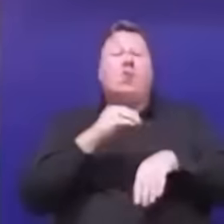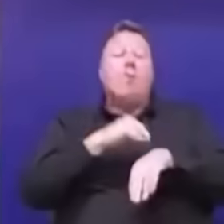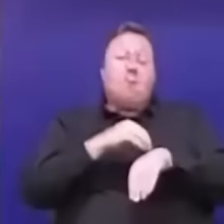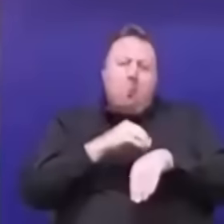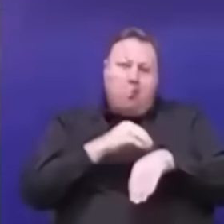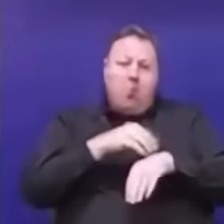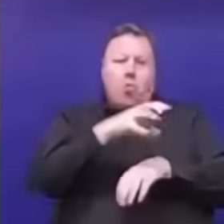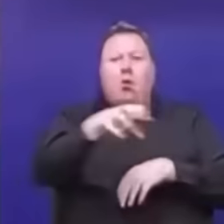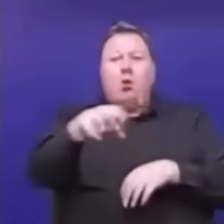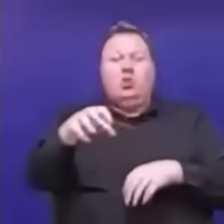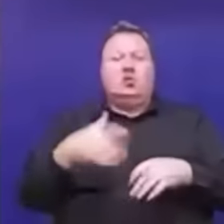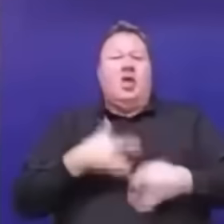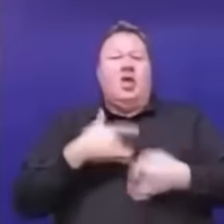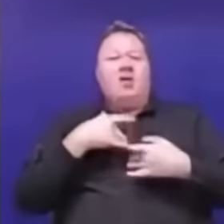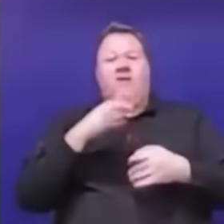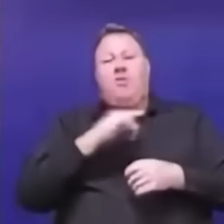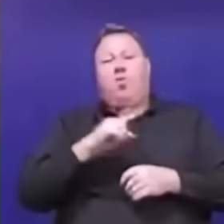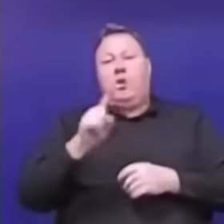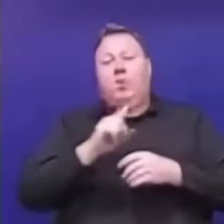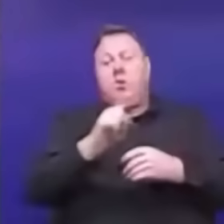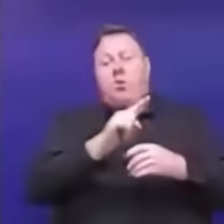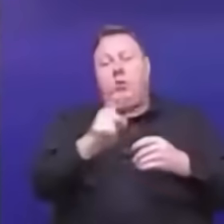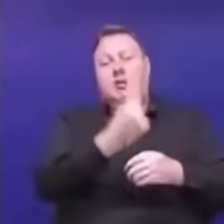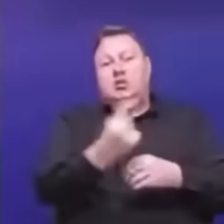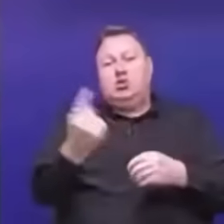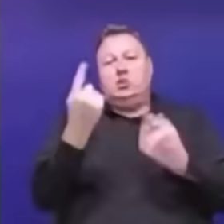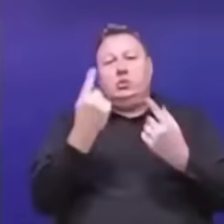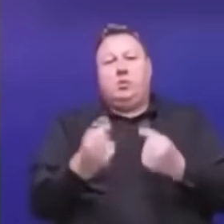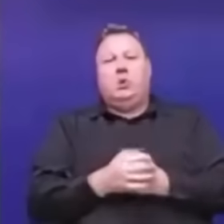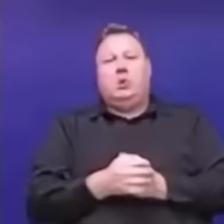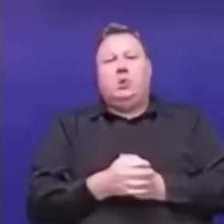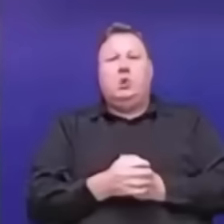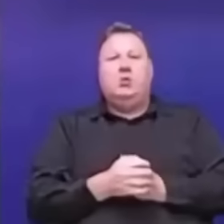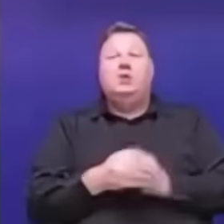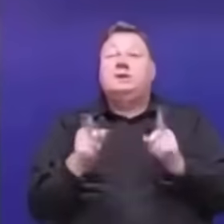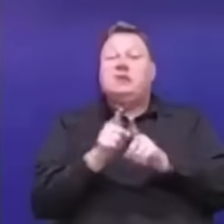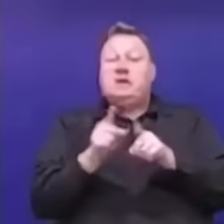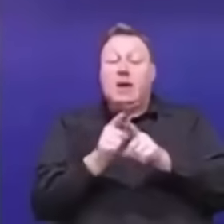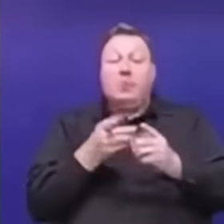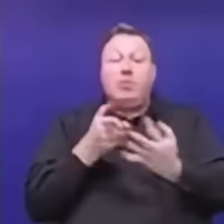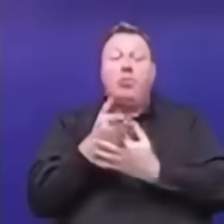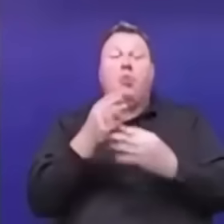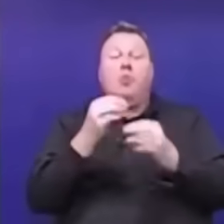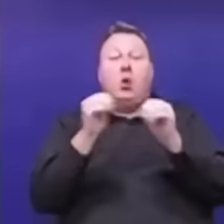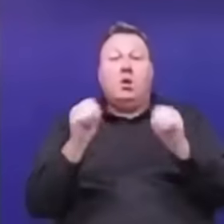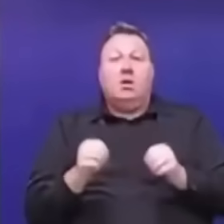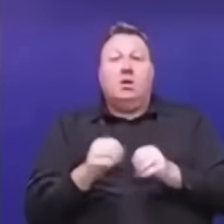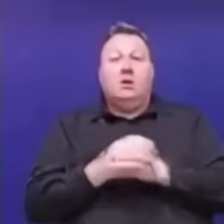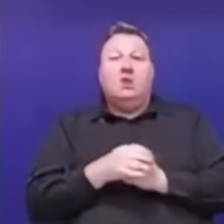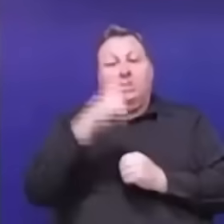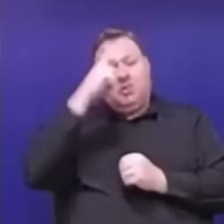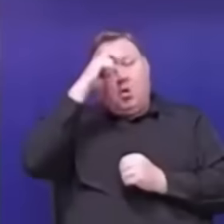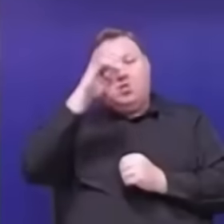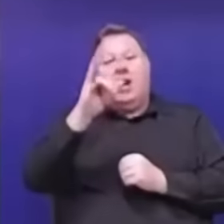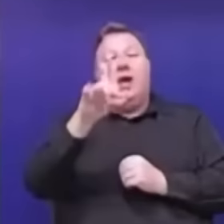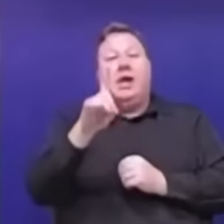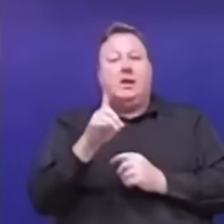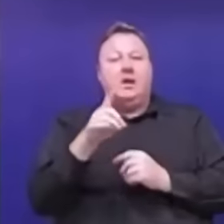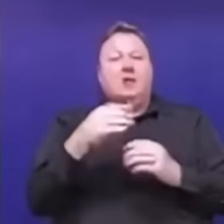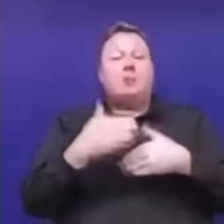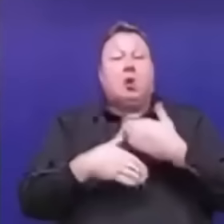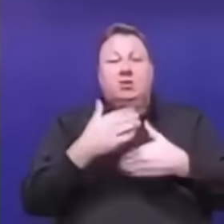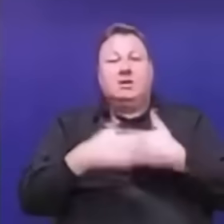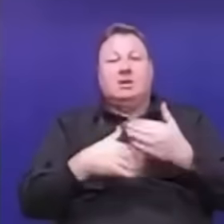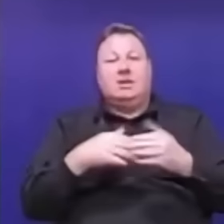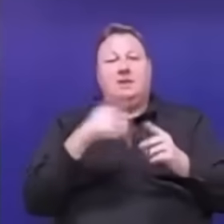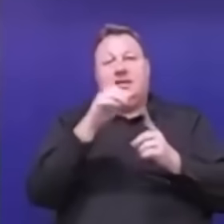every single week. Through this new model, the Smart ID application process has been completely digitalized. Gone are the